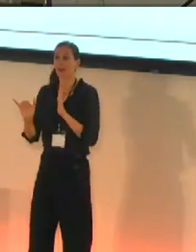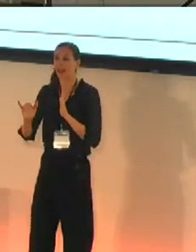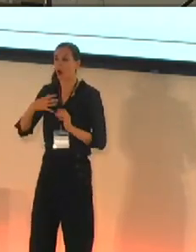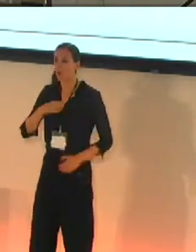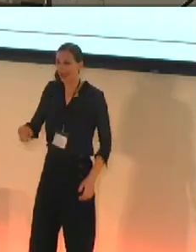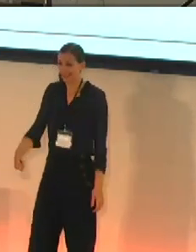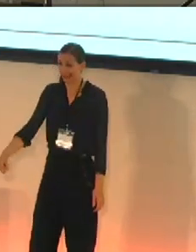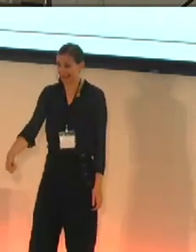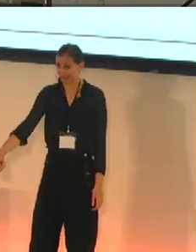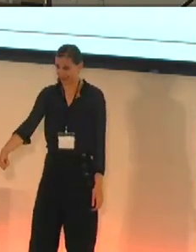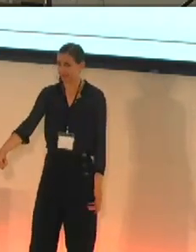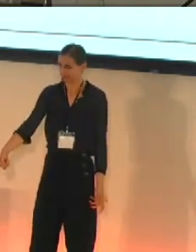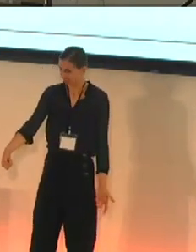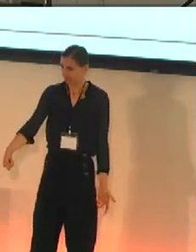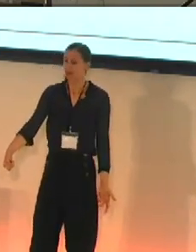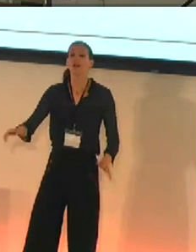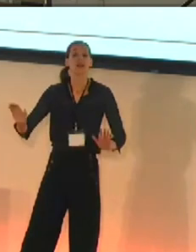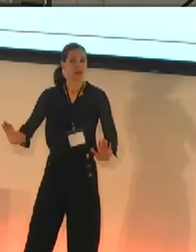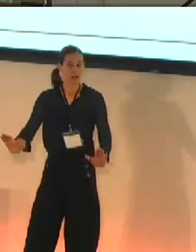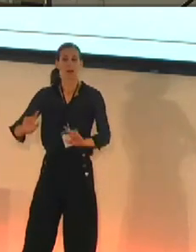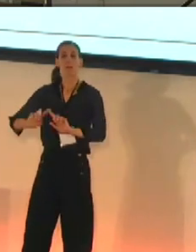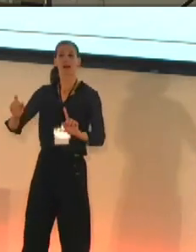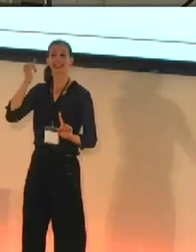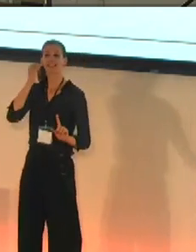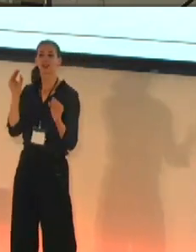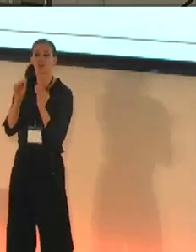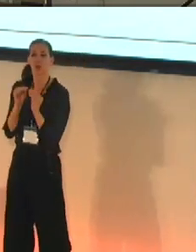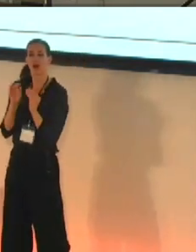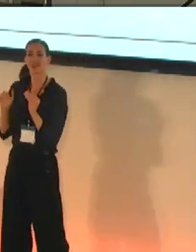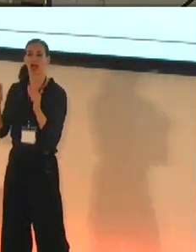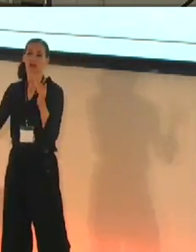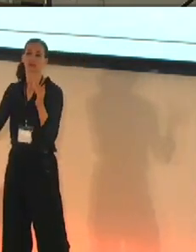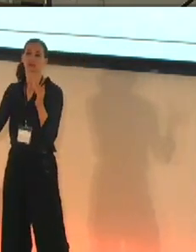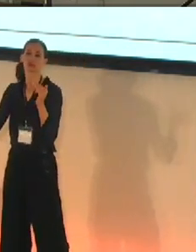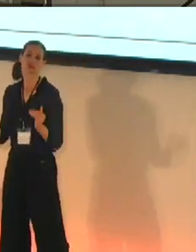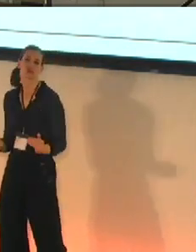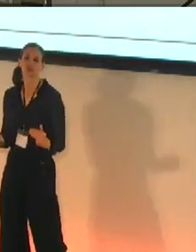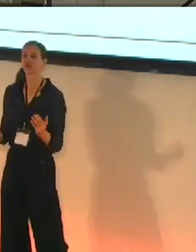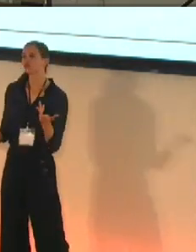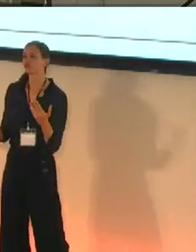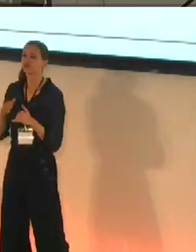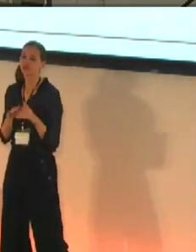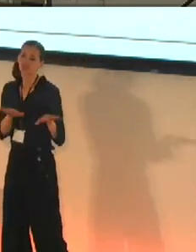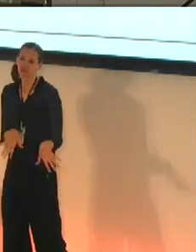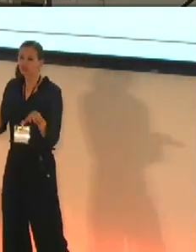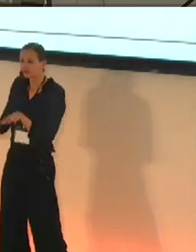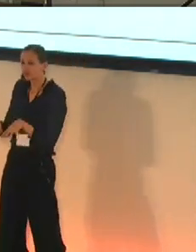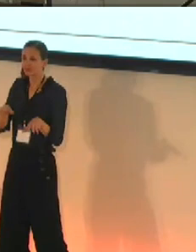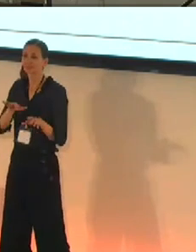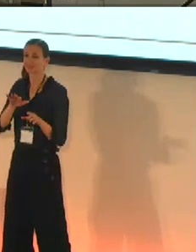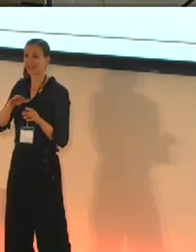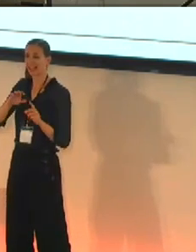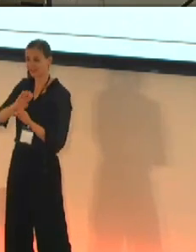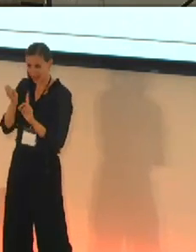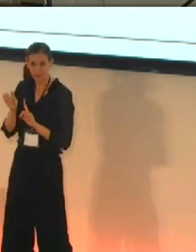professional. But if they were in a much more informal environment, a more social place, like perhaps a party in VR